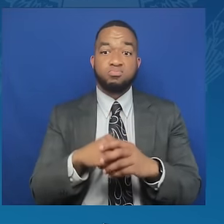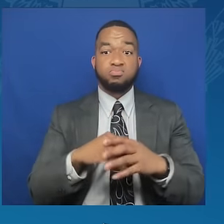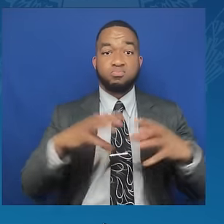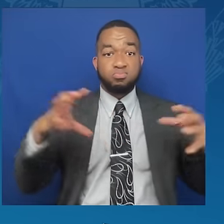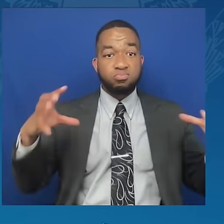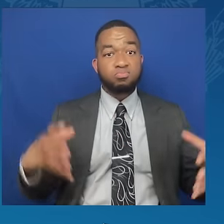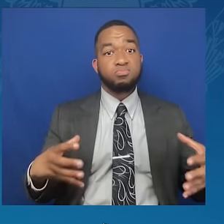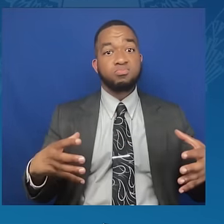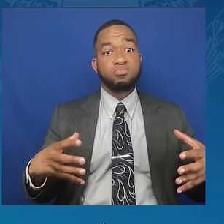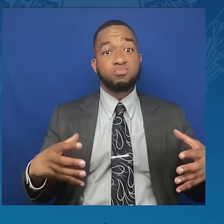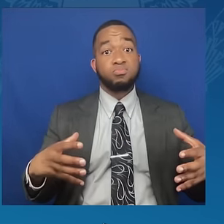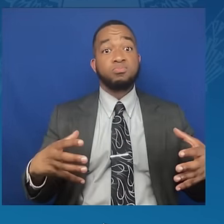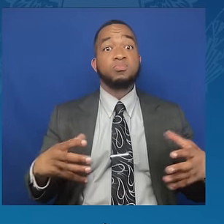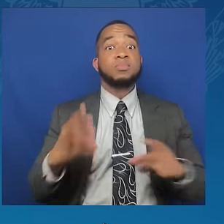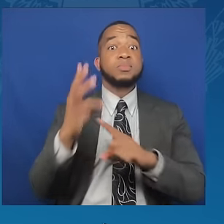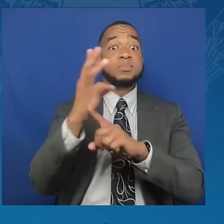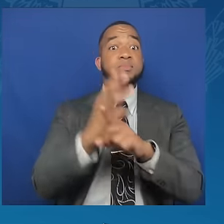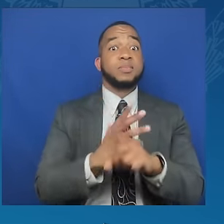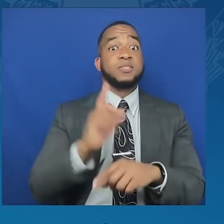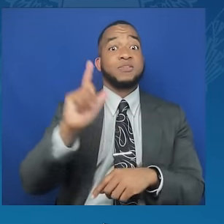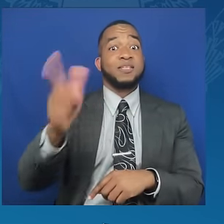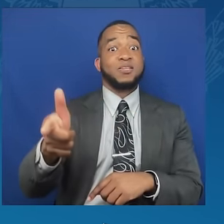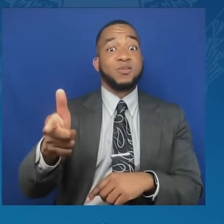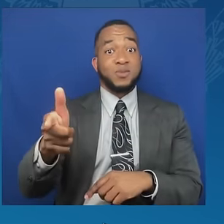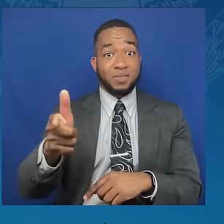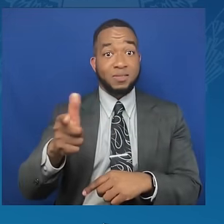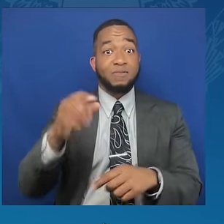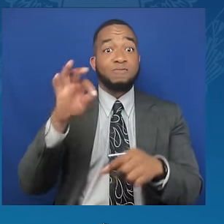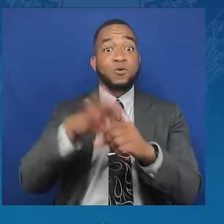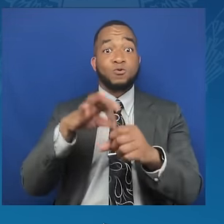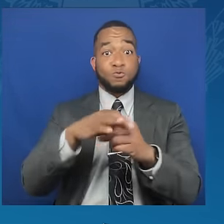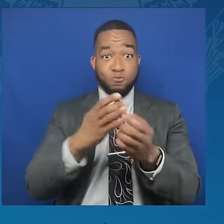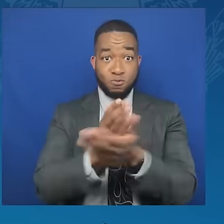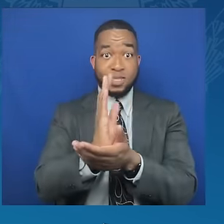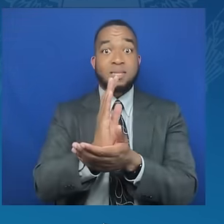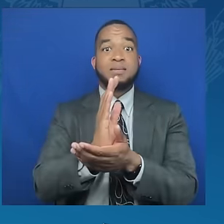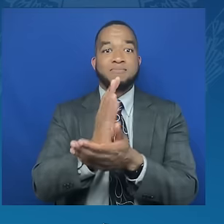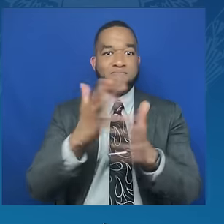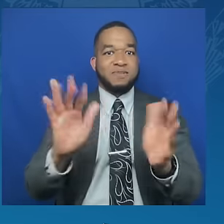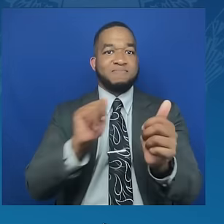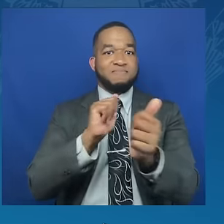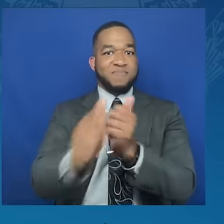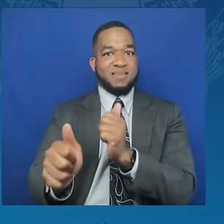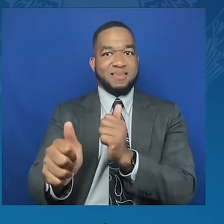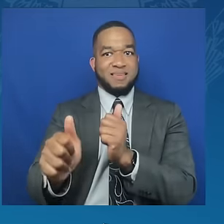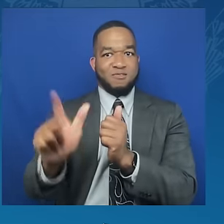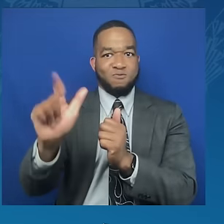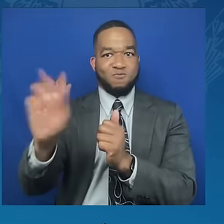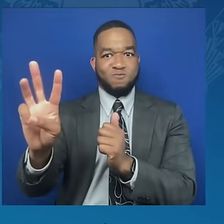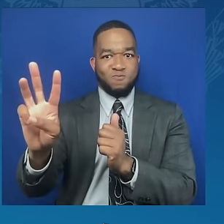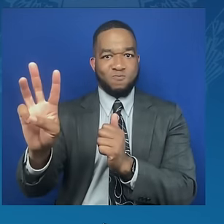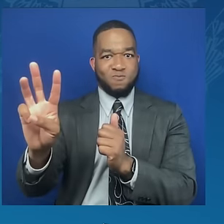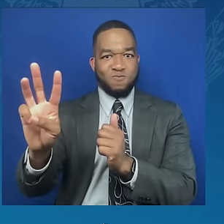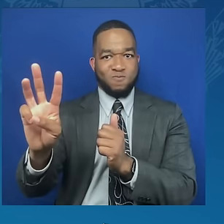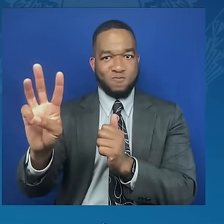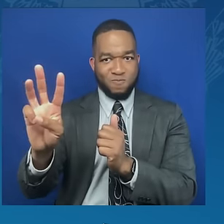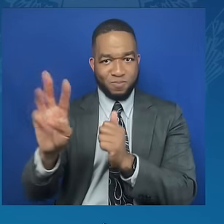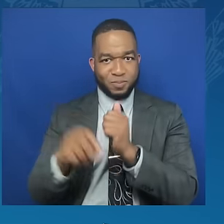was signed into law. The story of Selma, a story of our